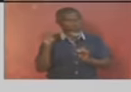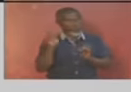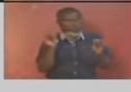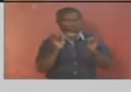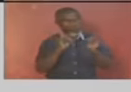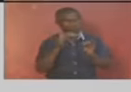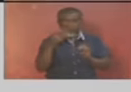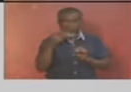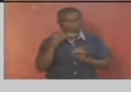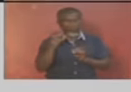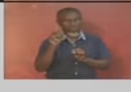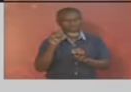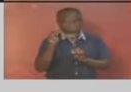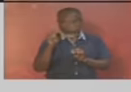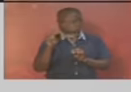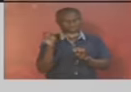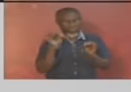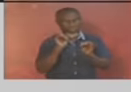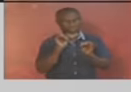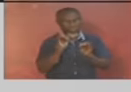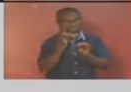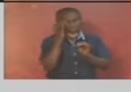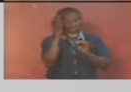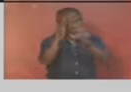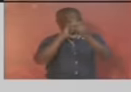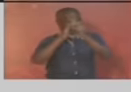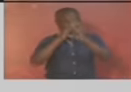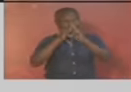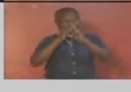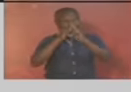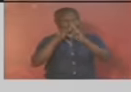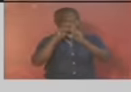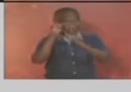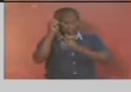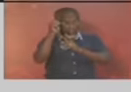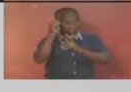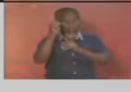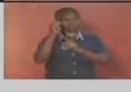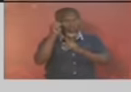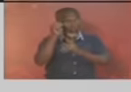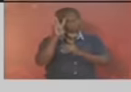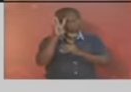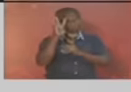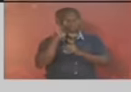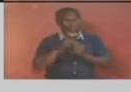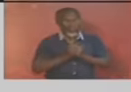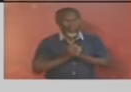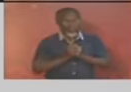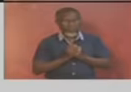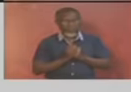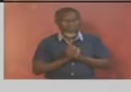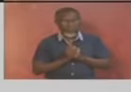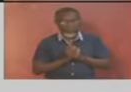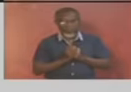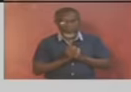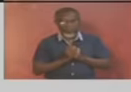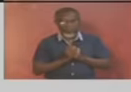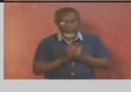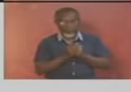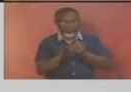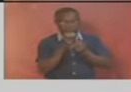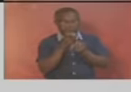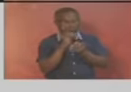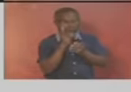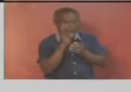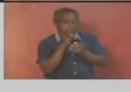at this time. At the Scarborough General Hospital at Fort King George, there are 4 persons. So I spoke to Dr. Hoyt this morning, and hopefully those